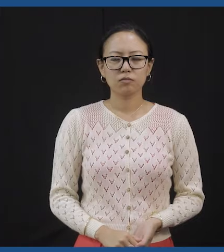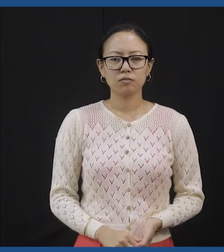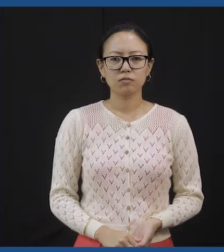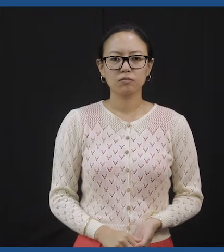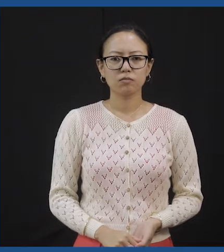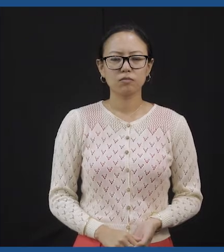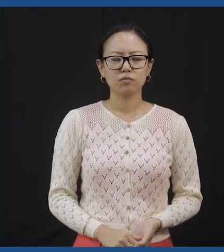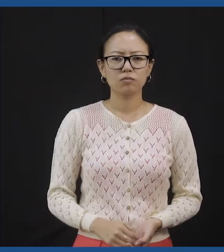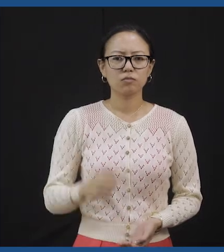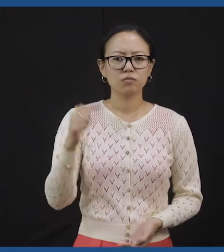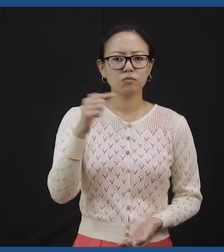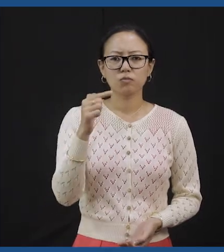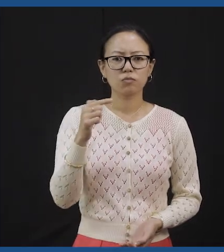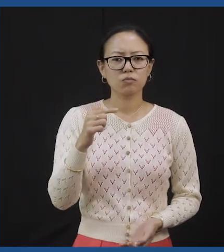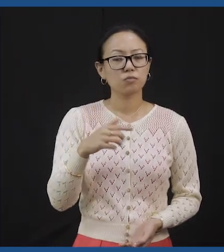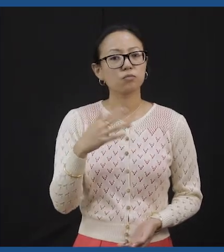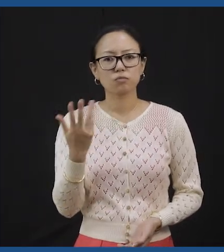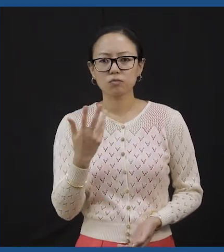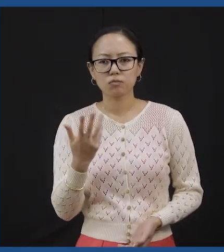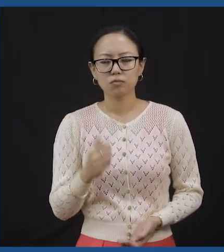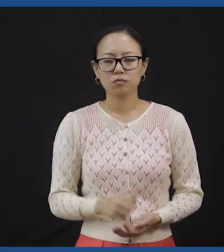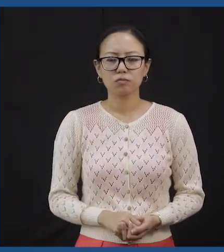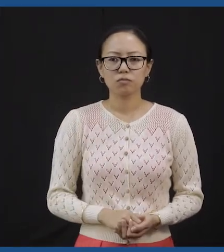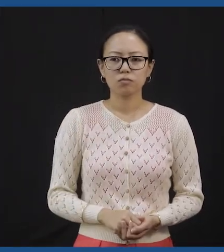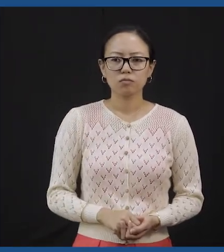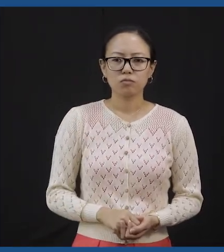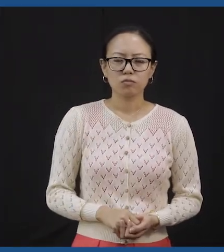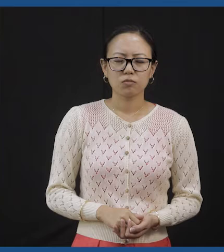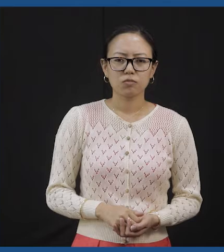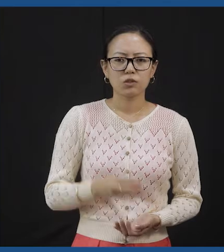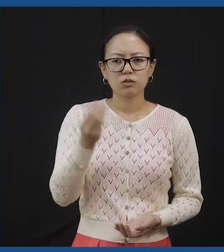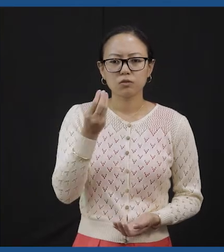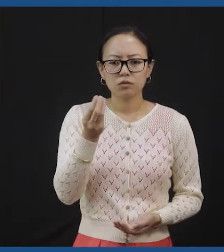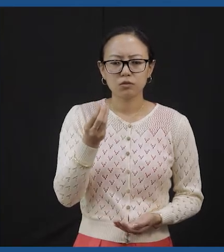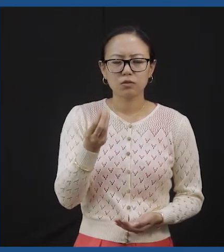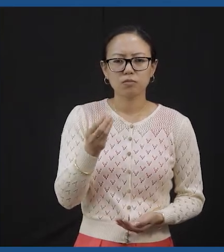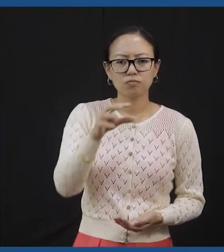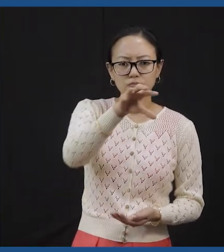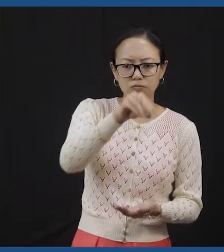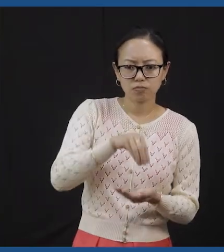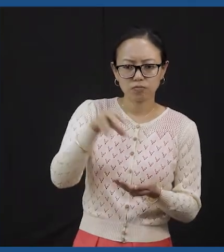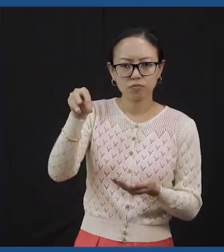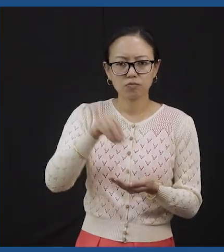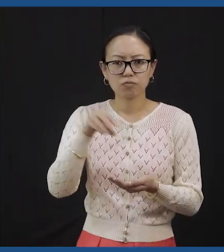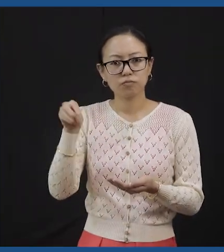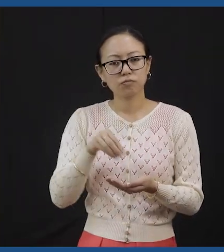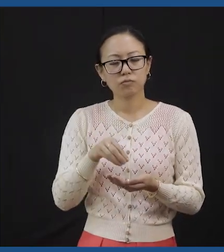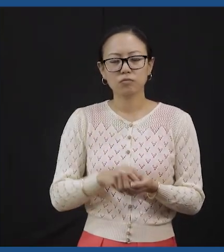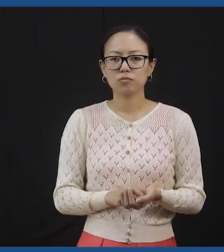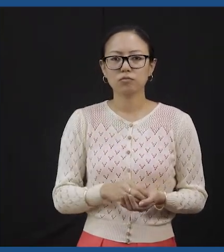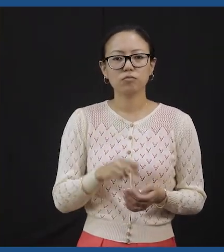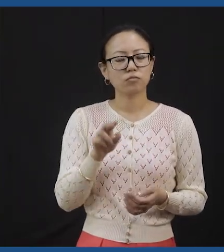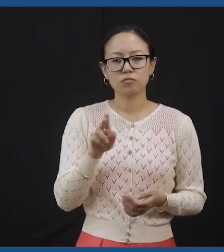So subtraction is taking things or objects away. We subtract it, that is called as